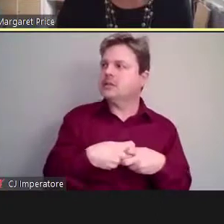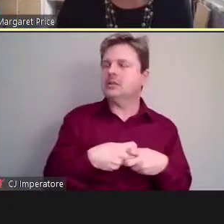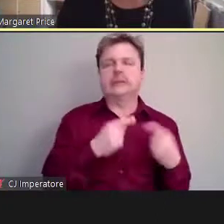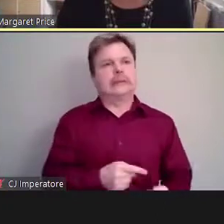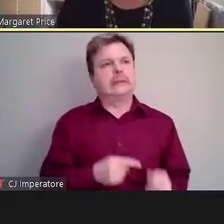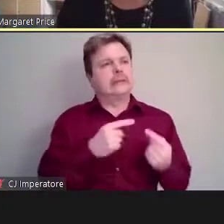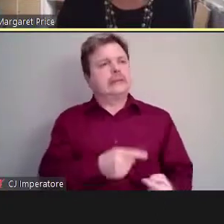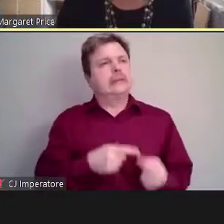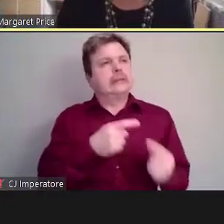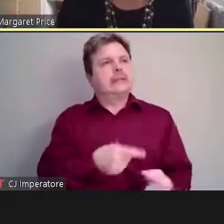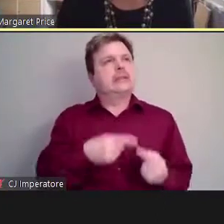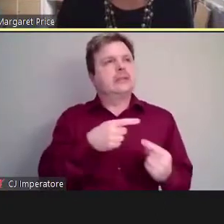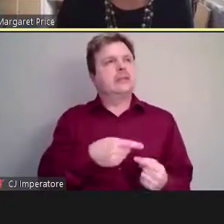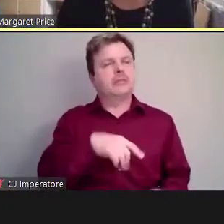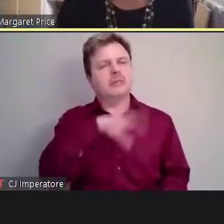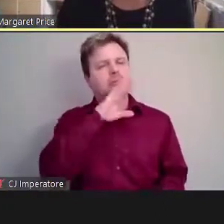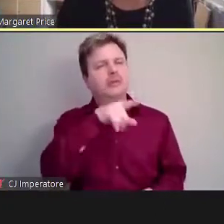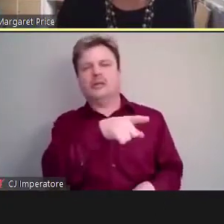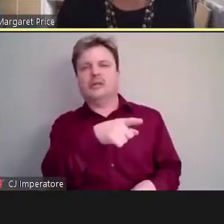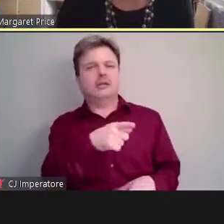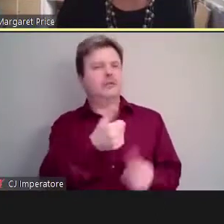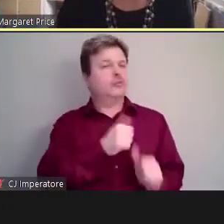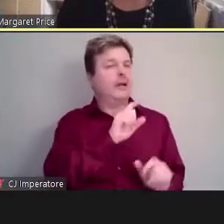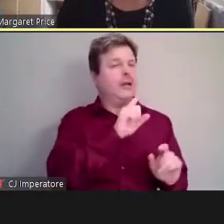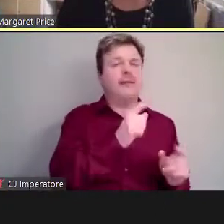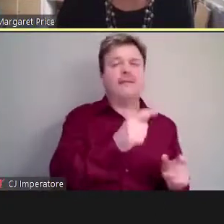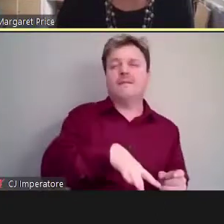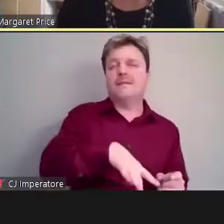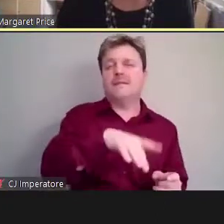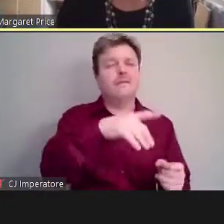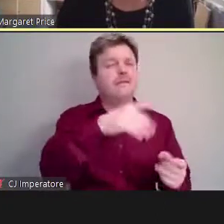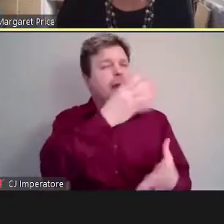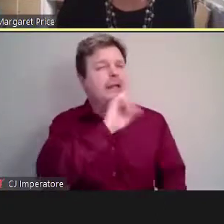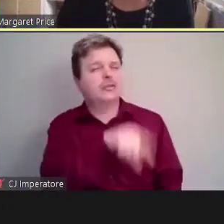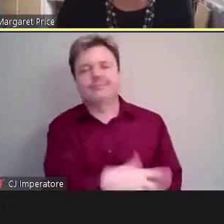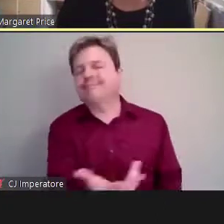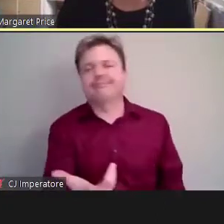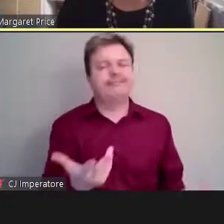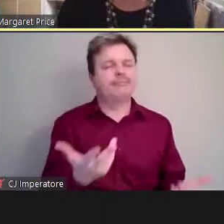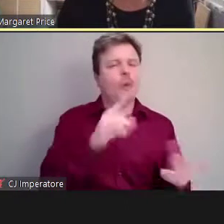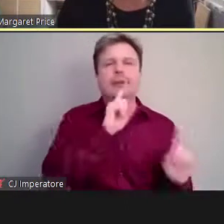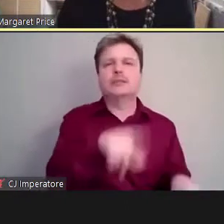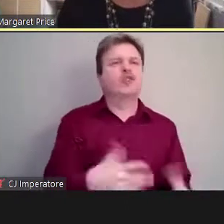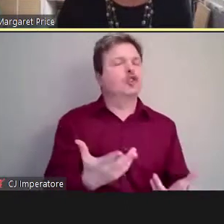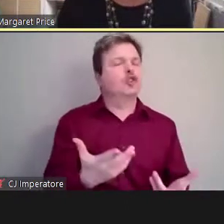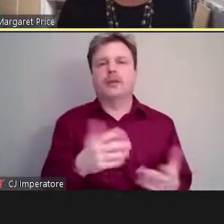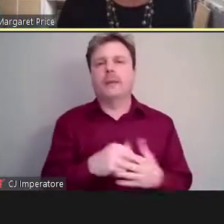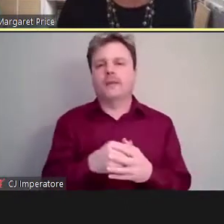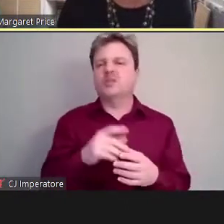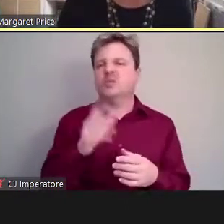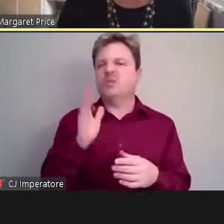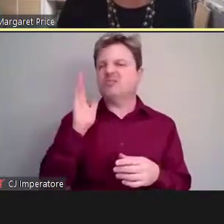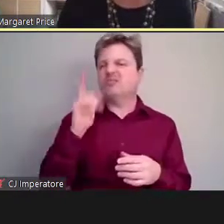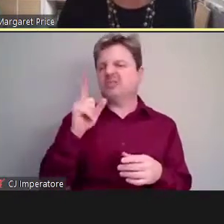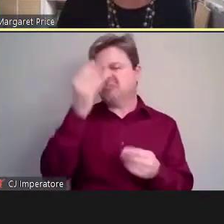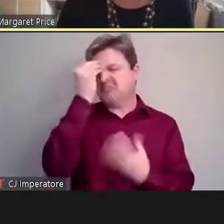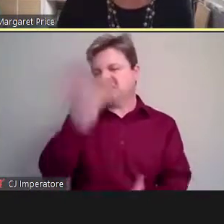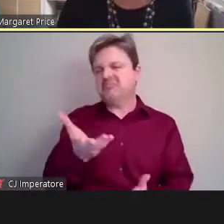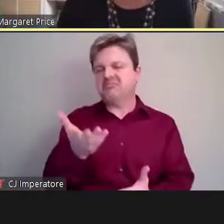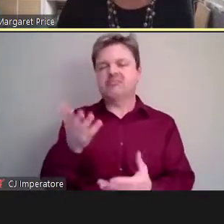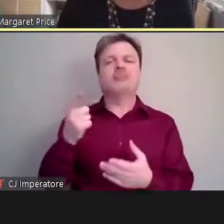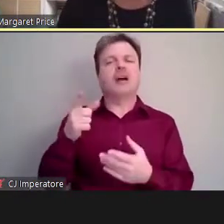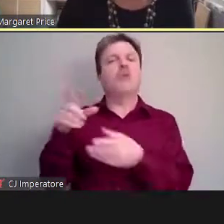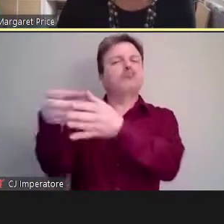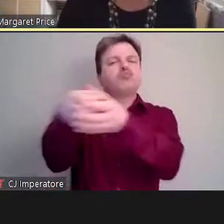appear unanswerable. So just to give you a heads up, that's what I'll be asking people to do in small groups or in